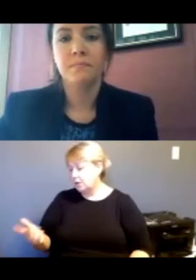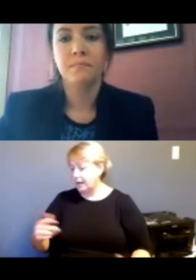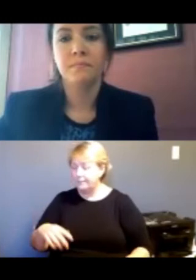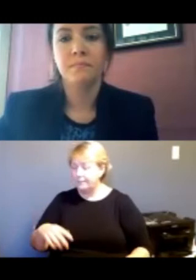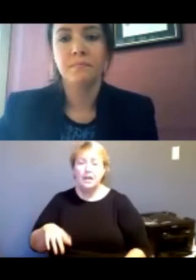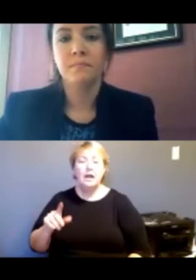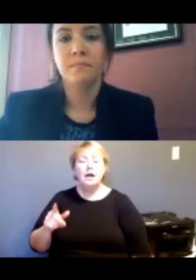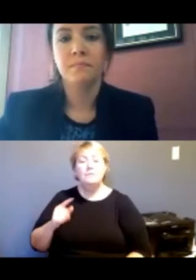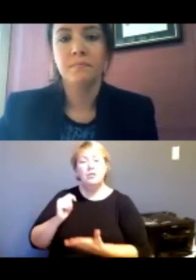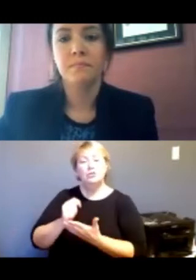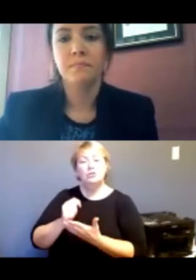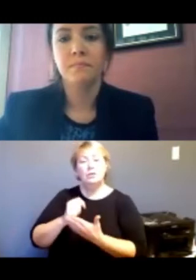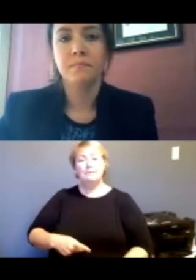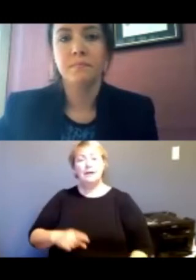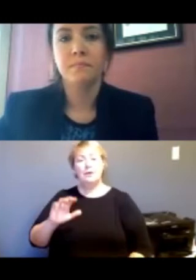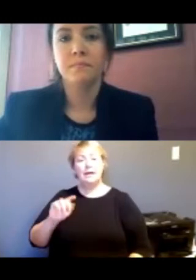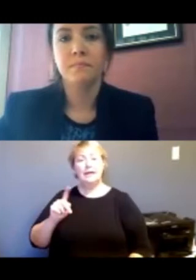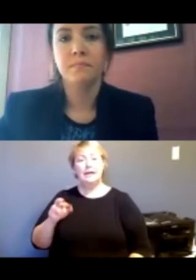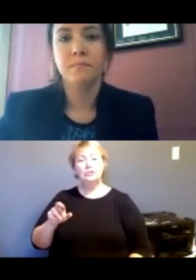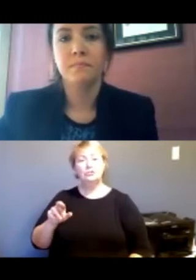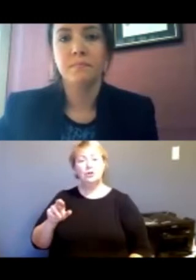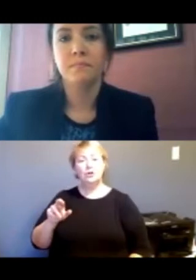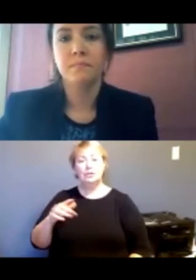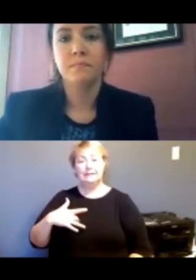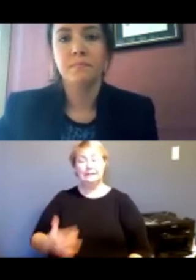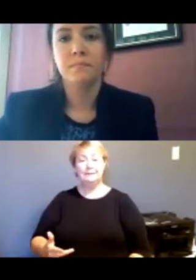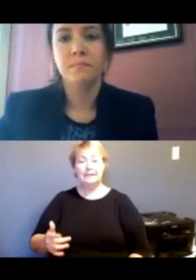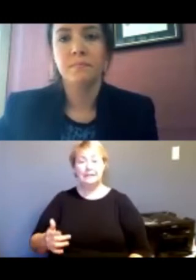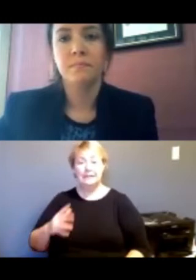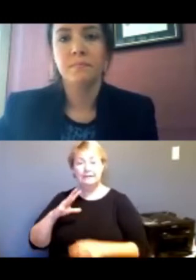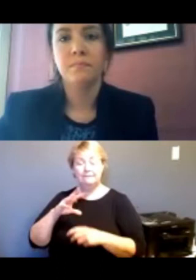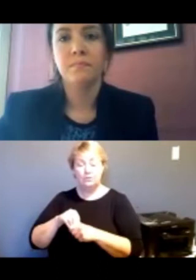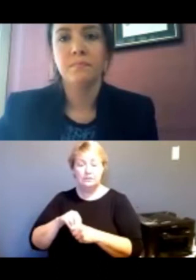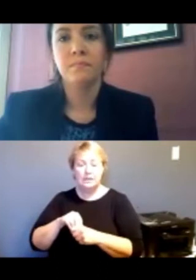the treatment of pancreas cancer typically involves